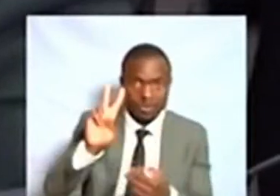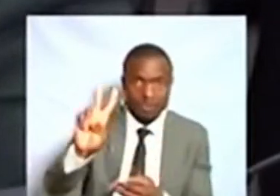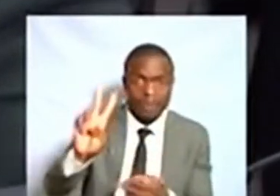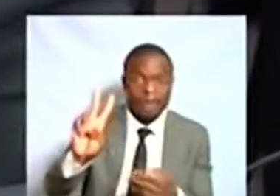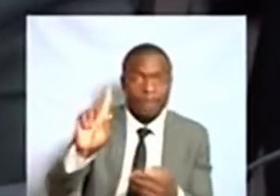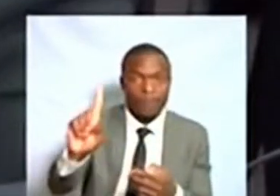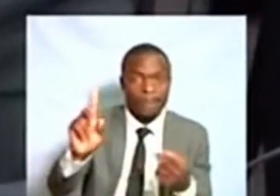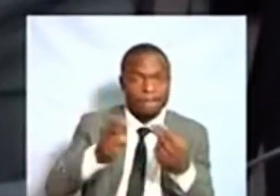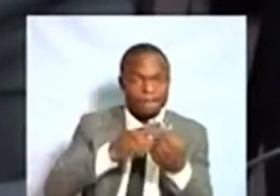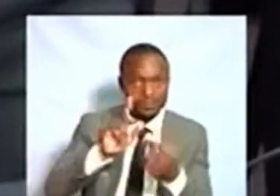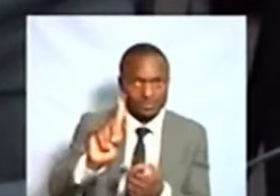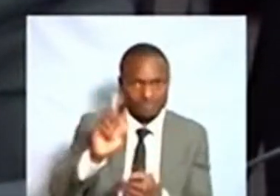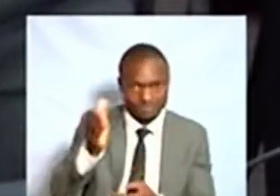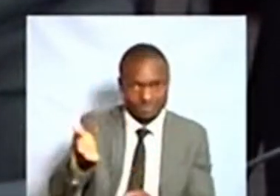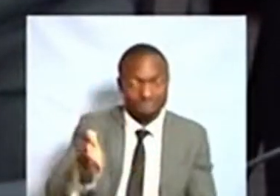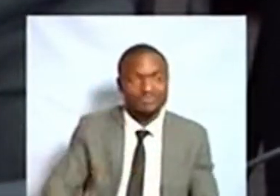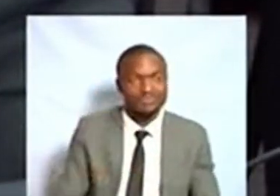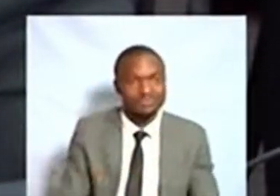Okay.